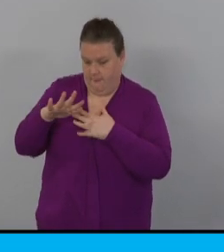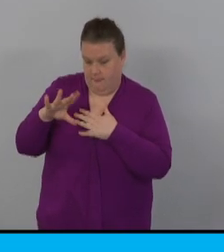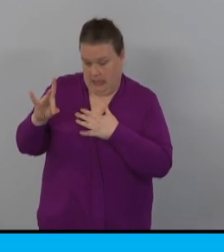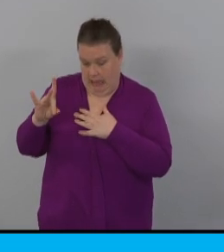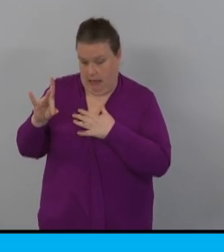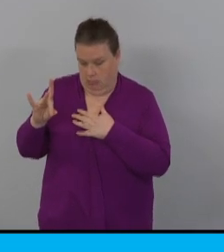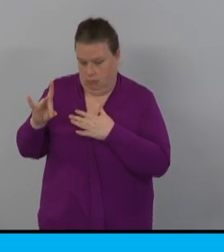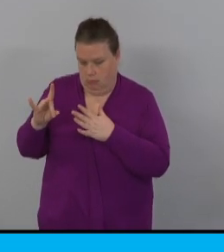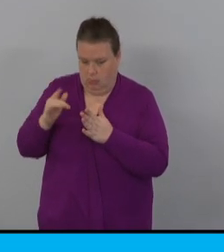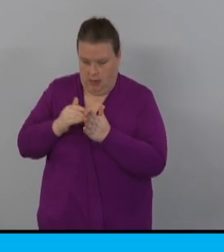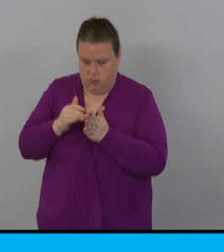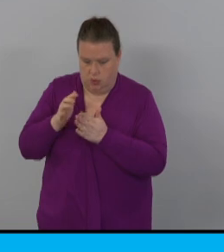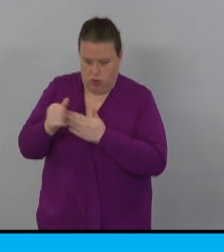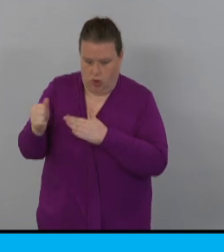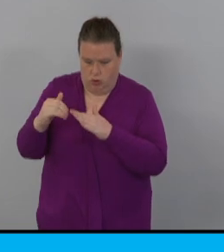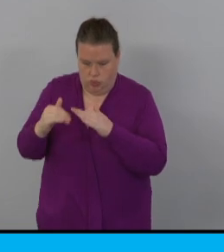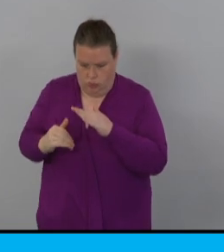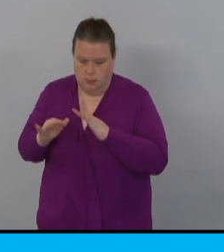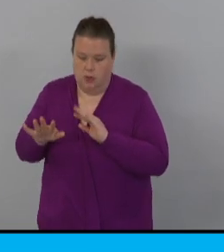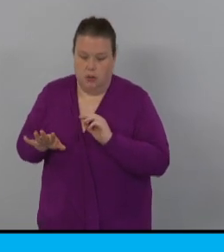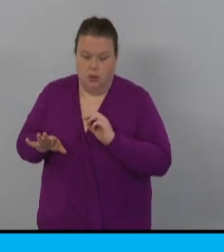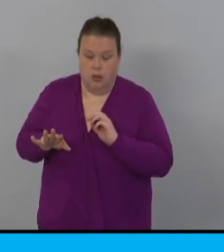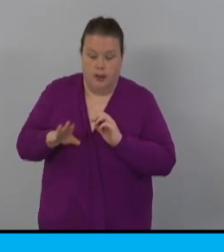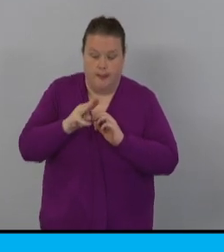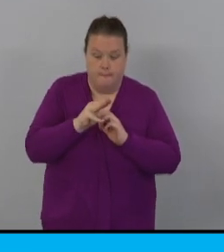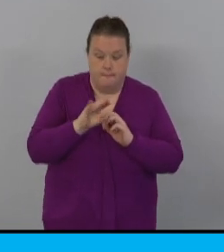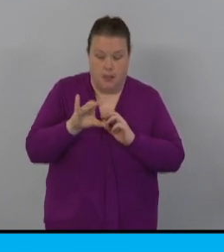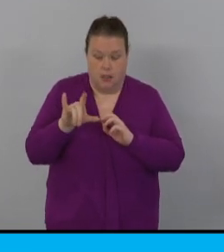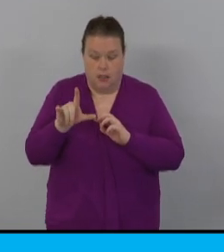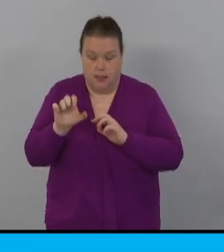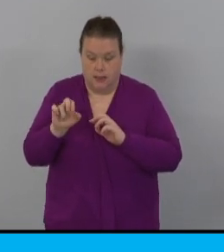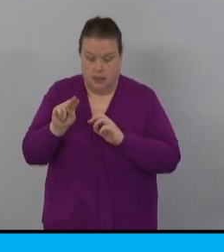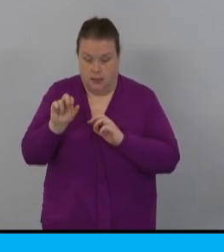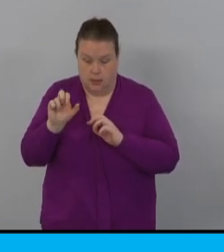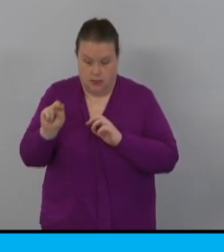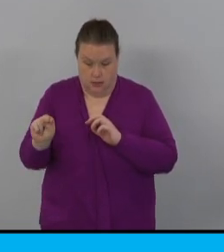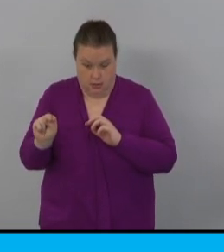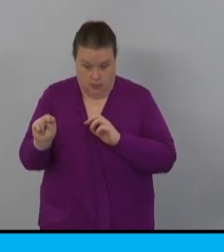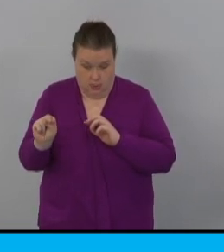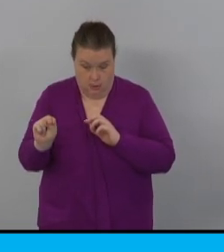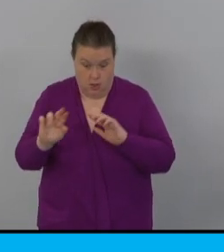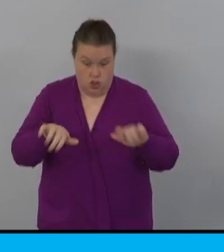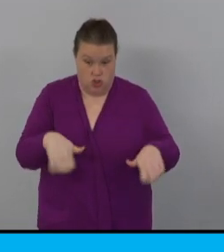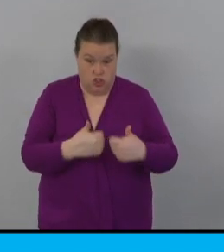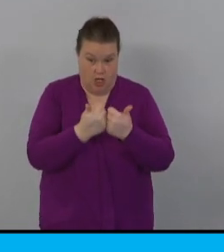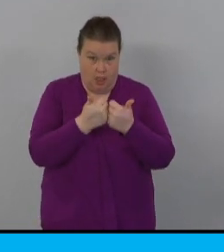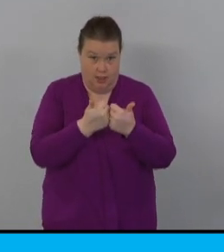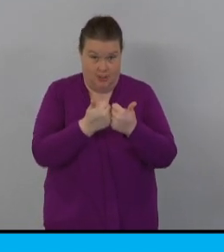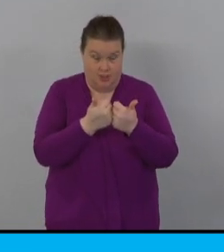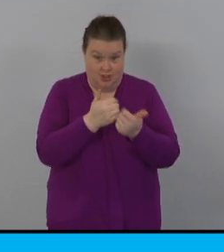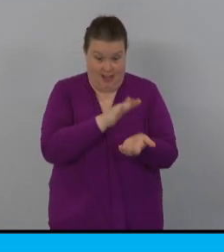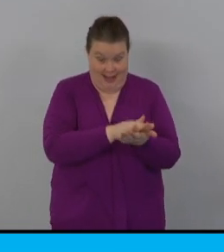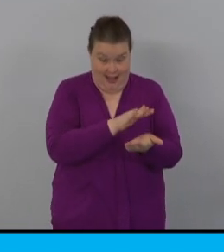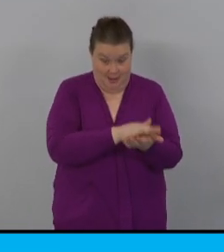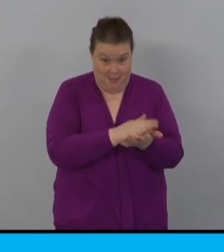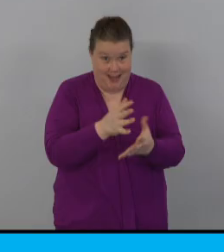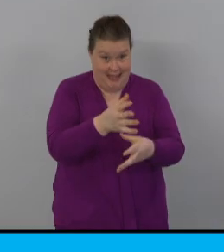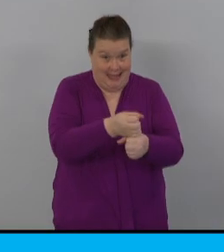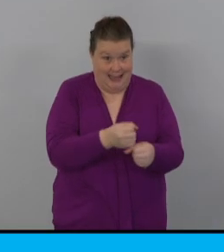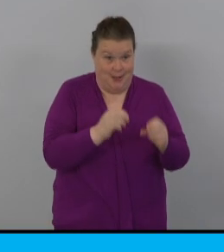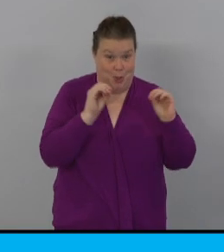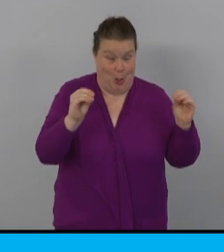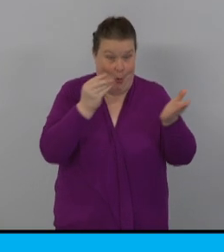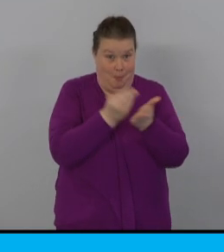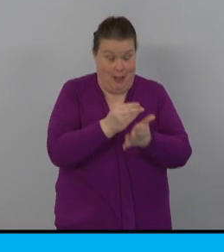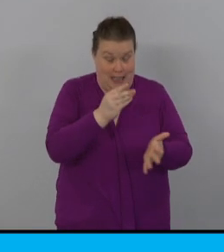of funding its program. McLennan County Challenge Academy, they get no money ever because I control that pocketbook,